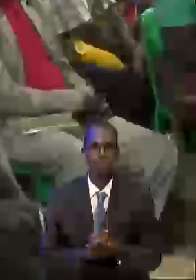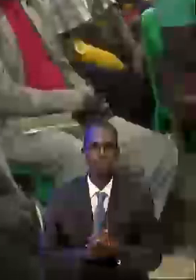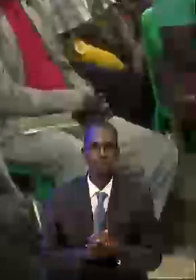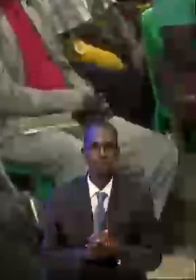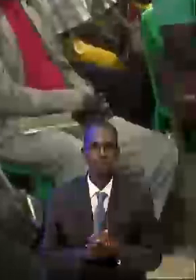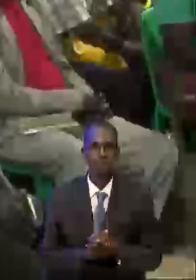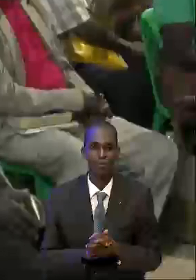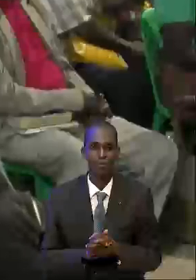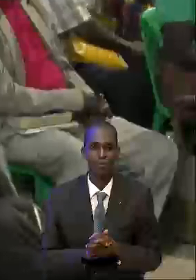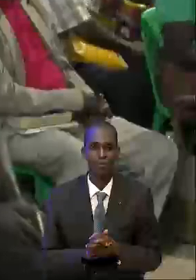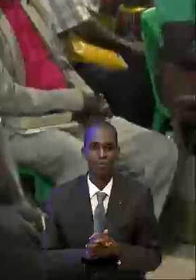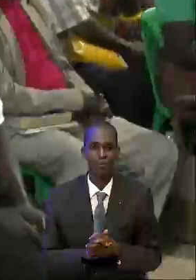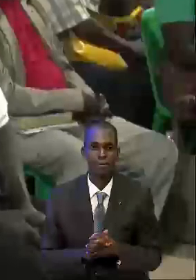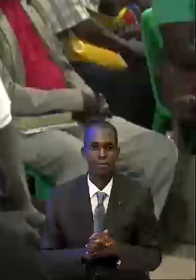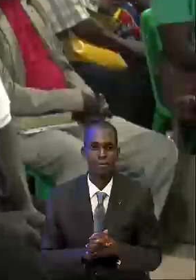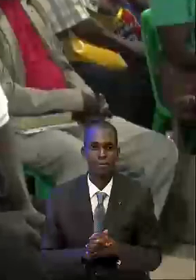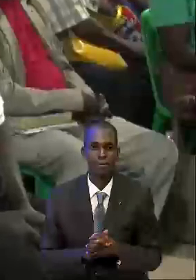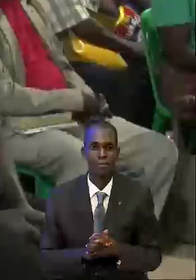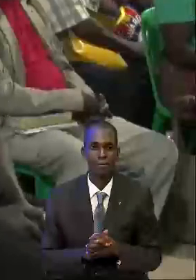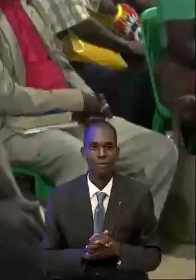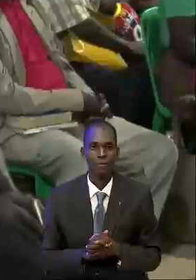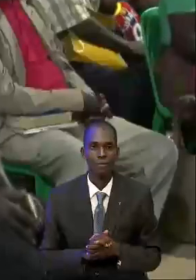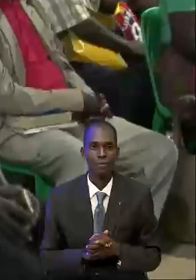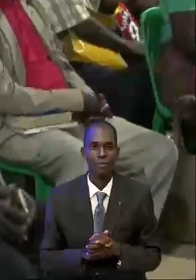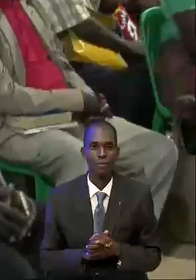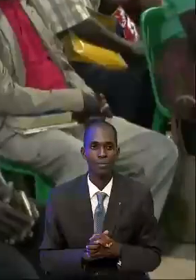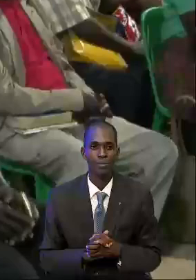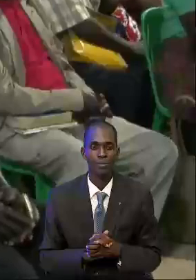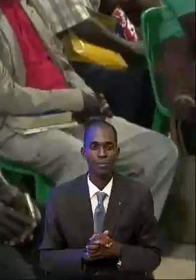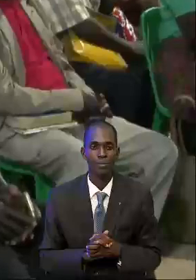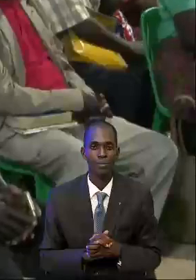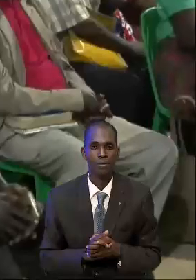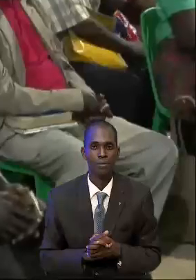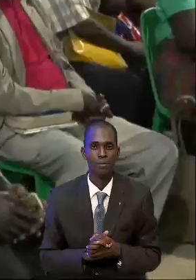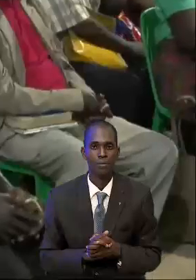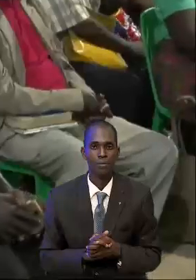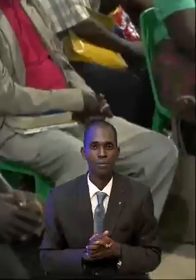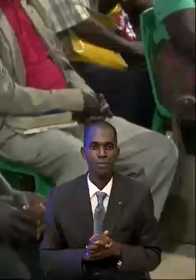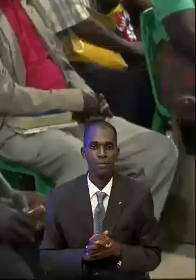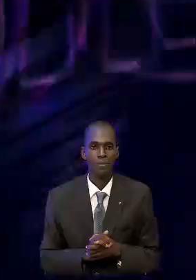For a live testimony, Calabar Live.